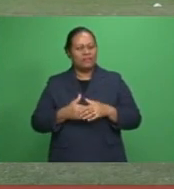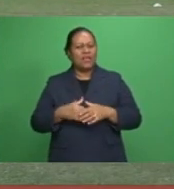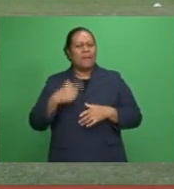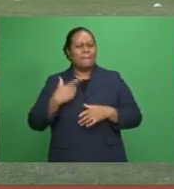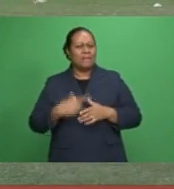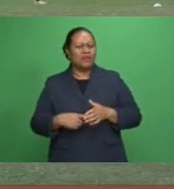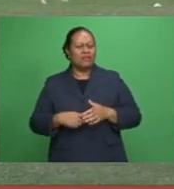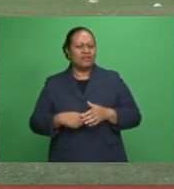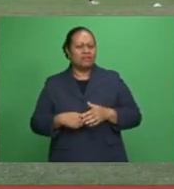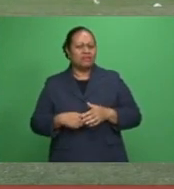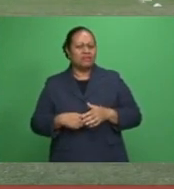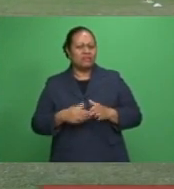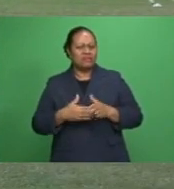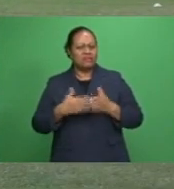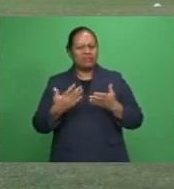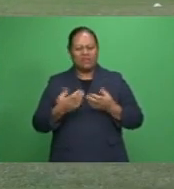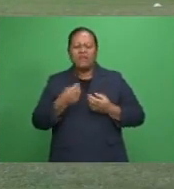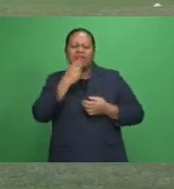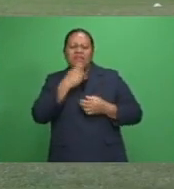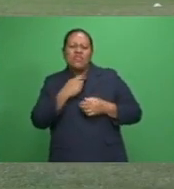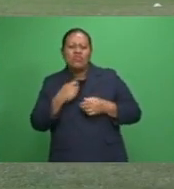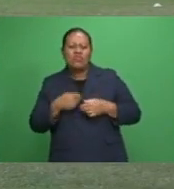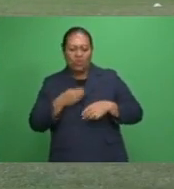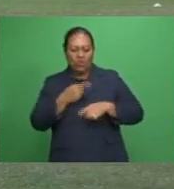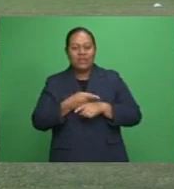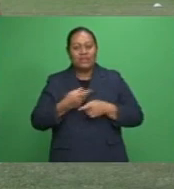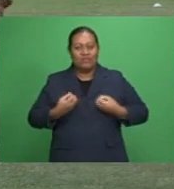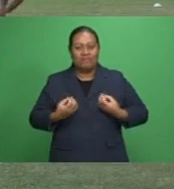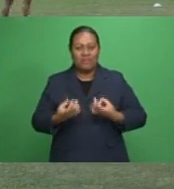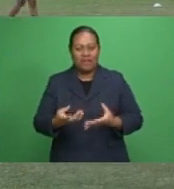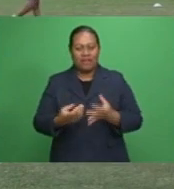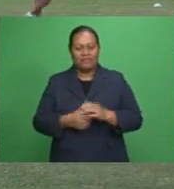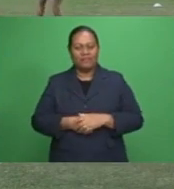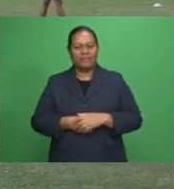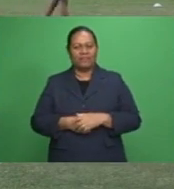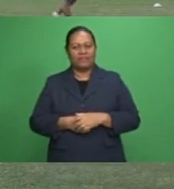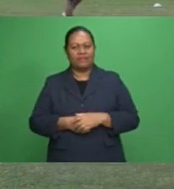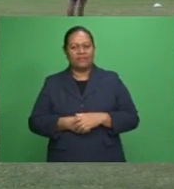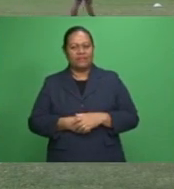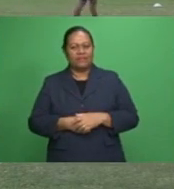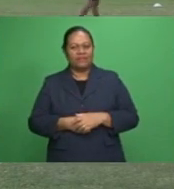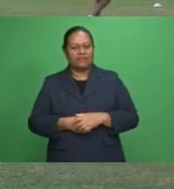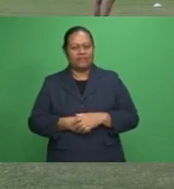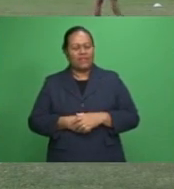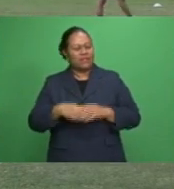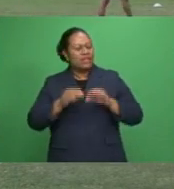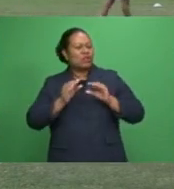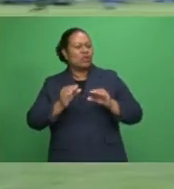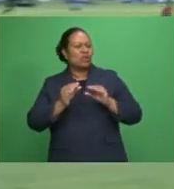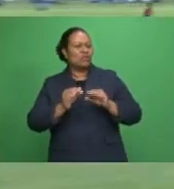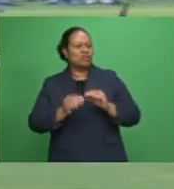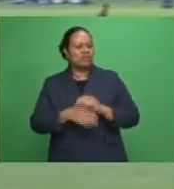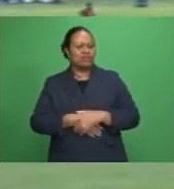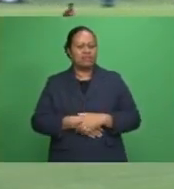just got less than 3 weeks to prepare. So fitness one thing, a bit tactical, but coach has it under